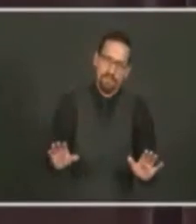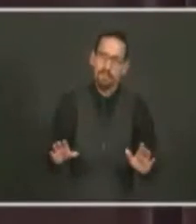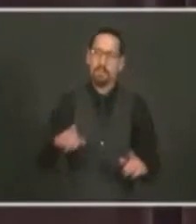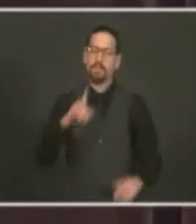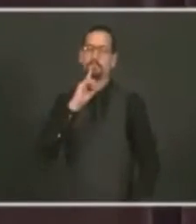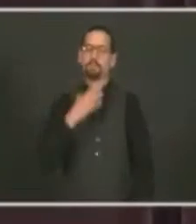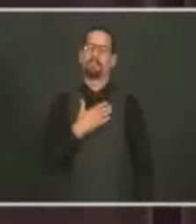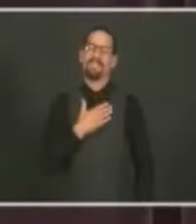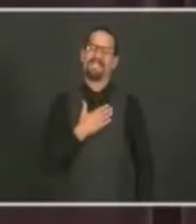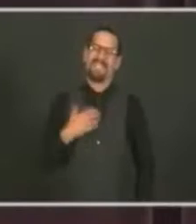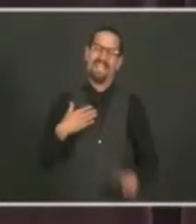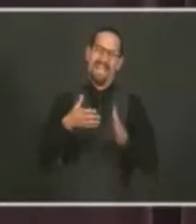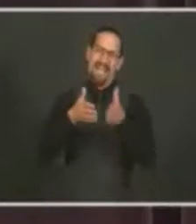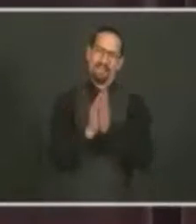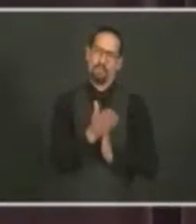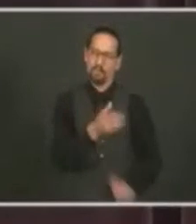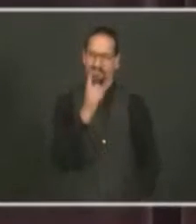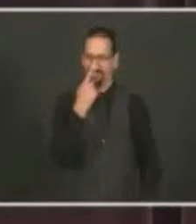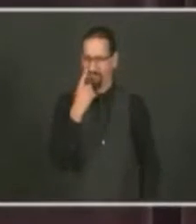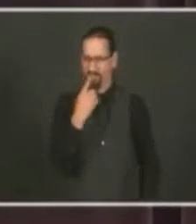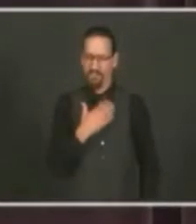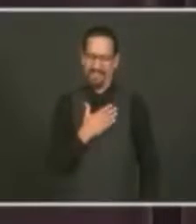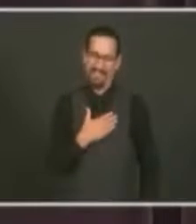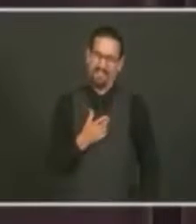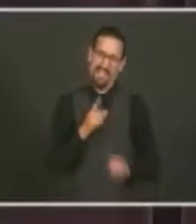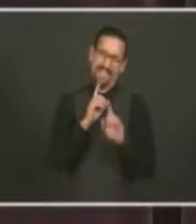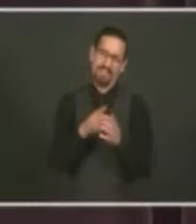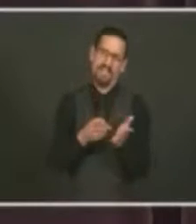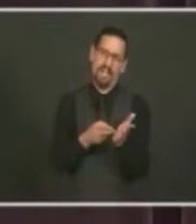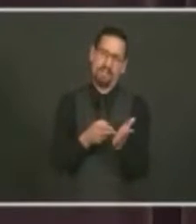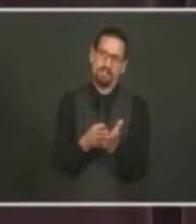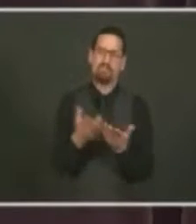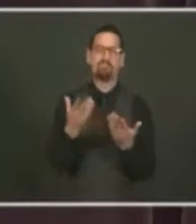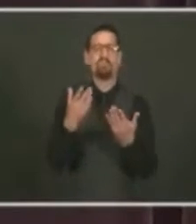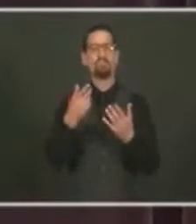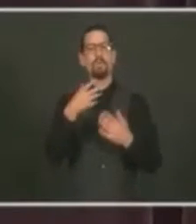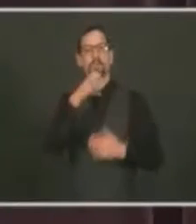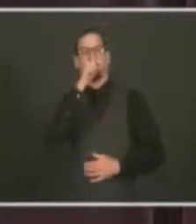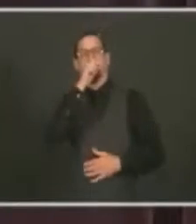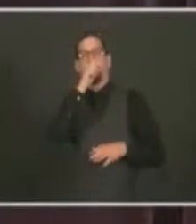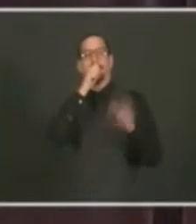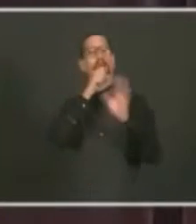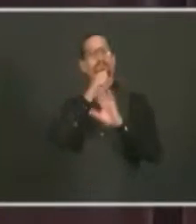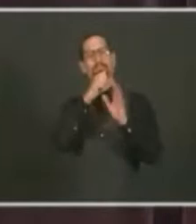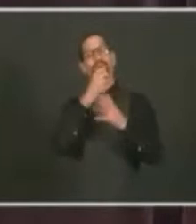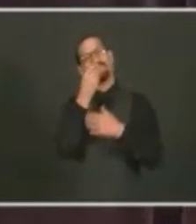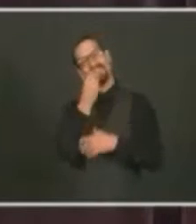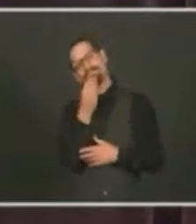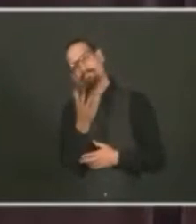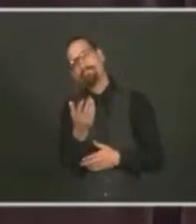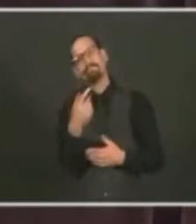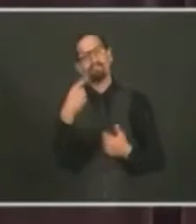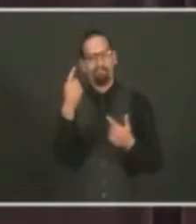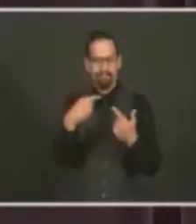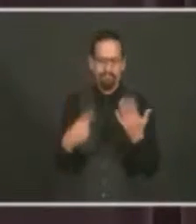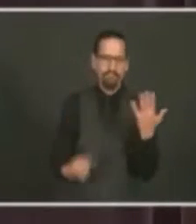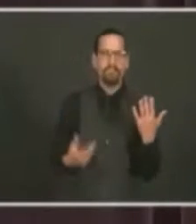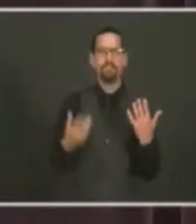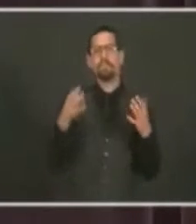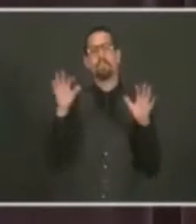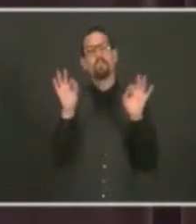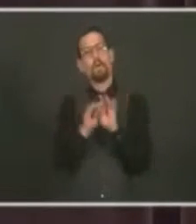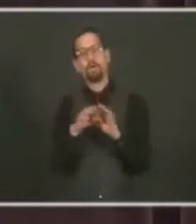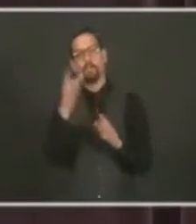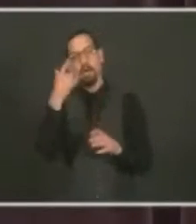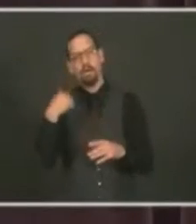asked honestly and openly. We need you to answer when we call and to work with us. It's recognizing